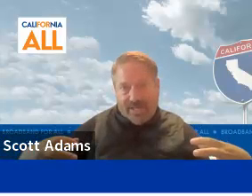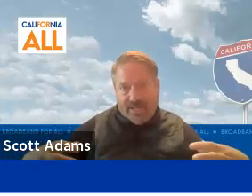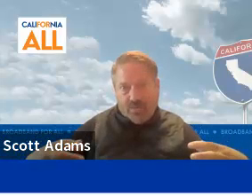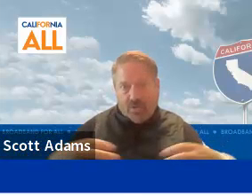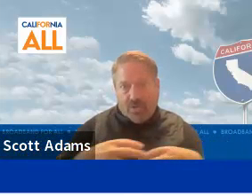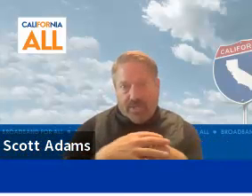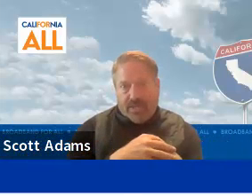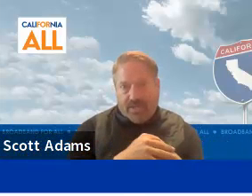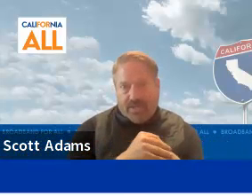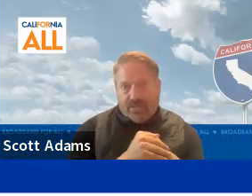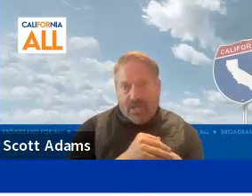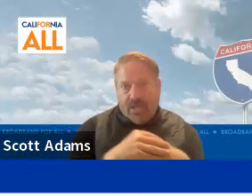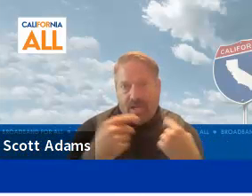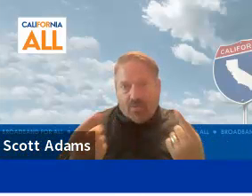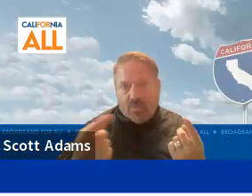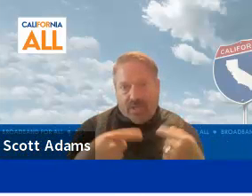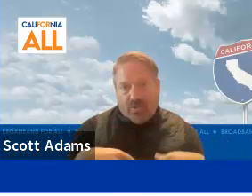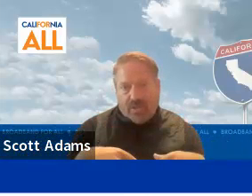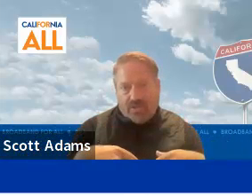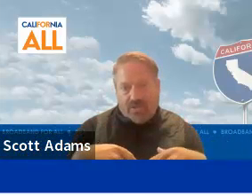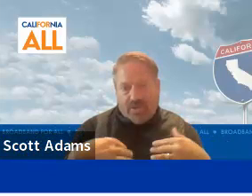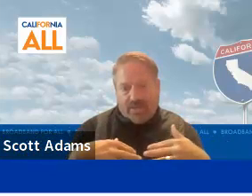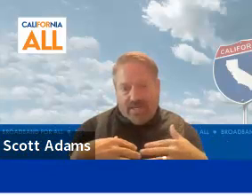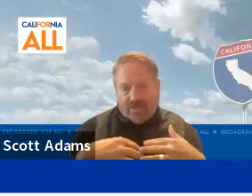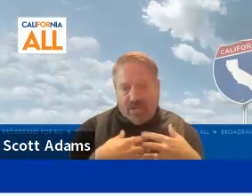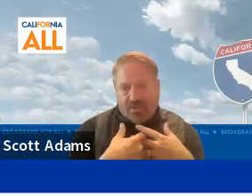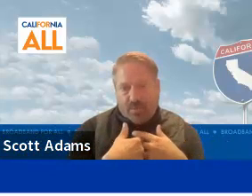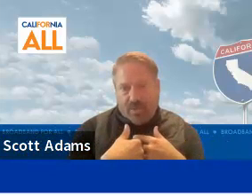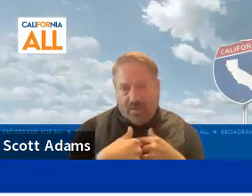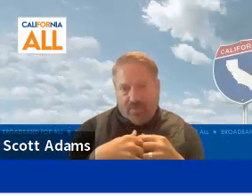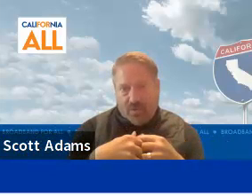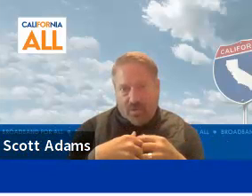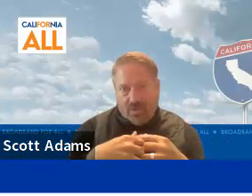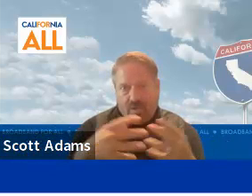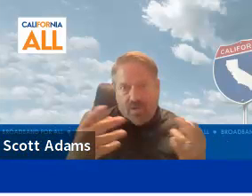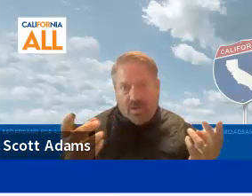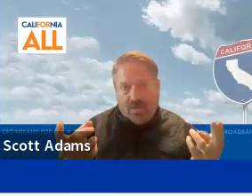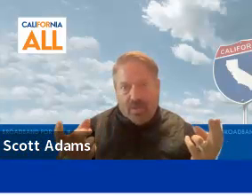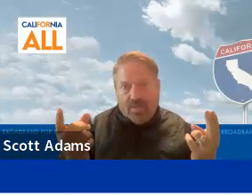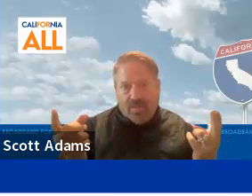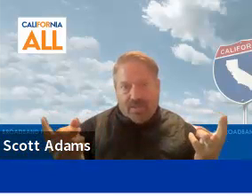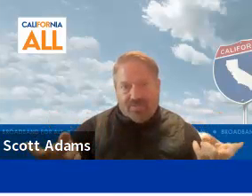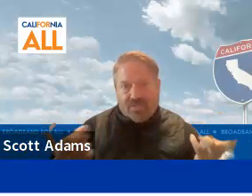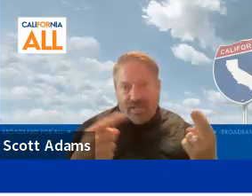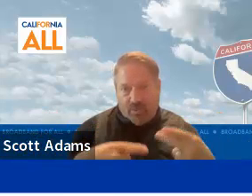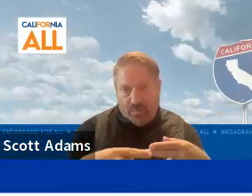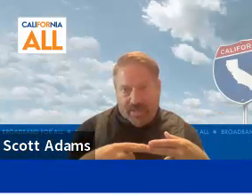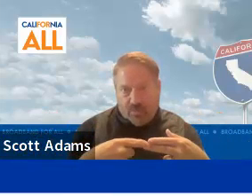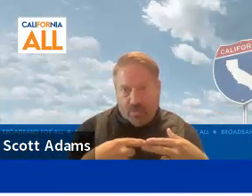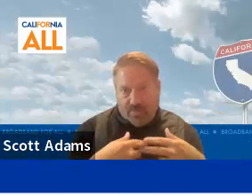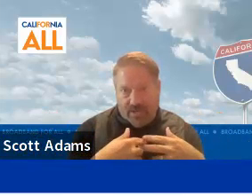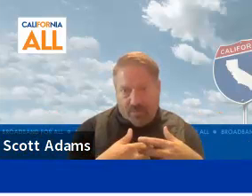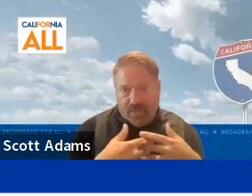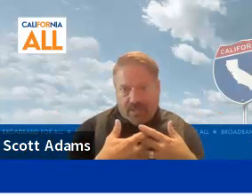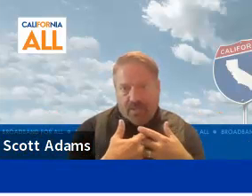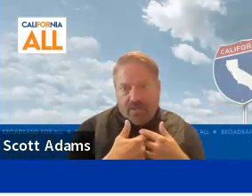broader planning that we're doing is, how are we going to create the next chapter of Broadband for All? The digital equity plan